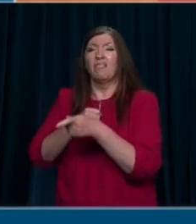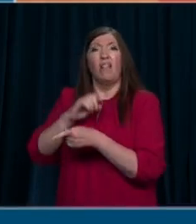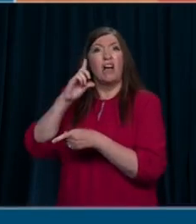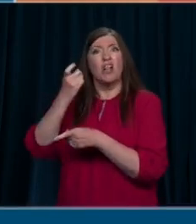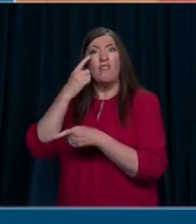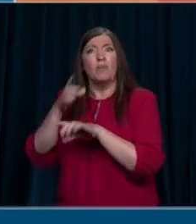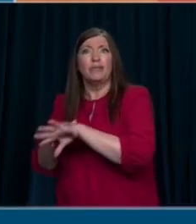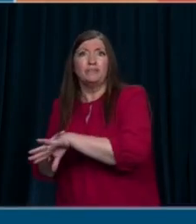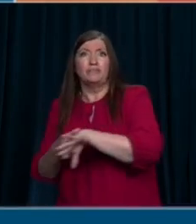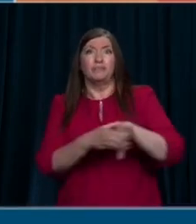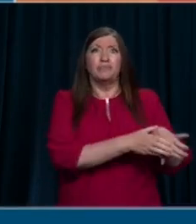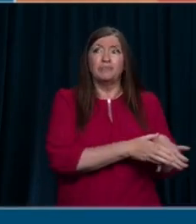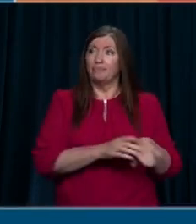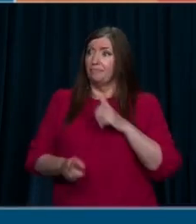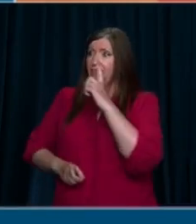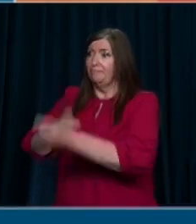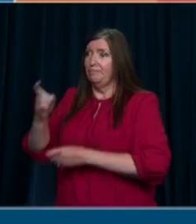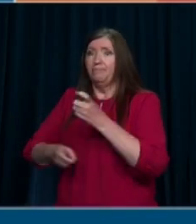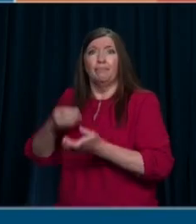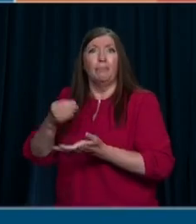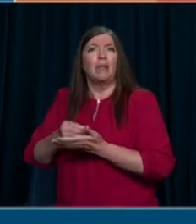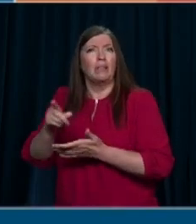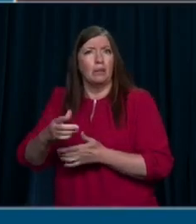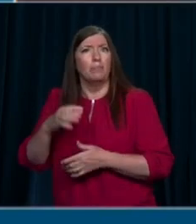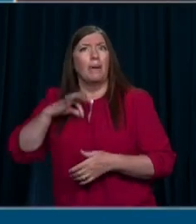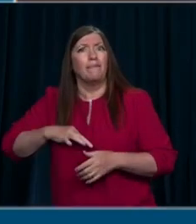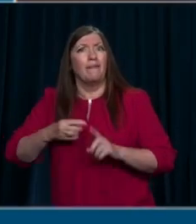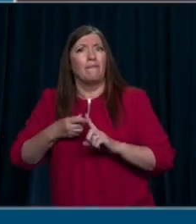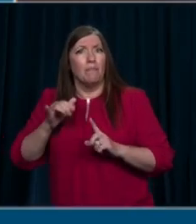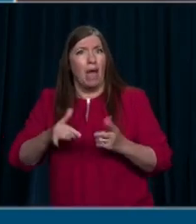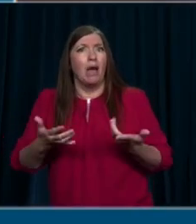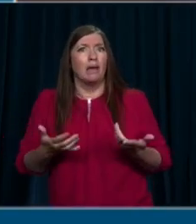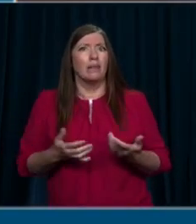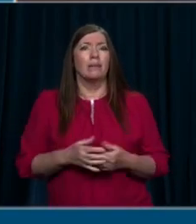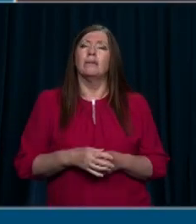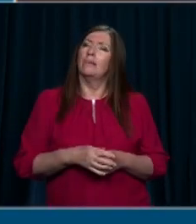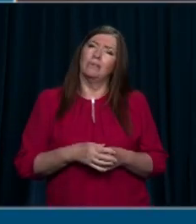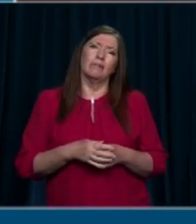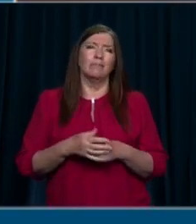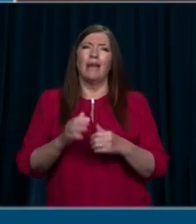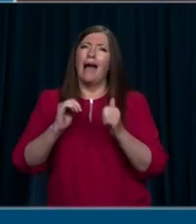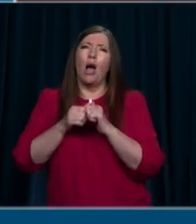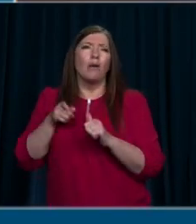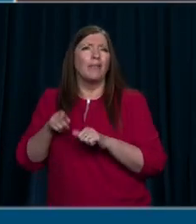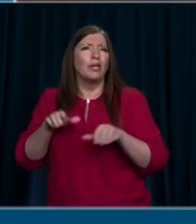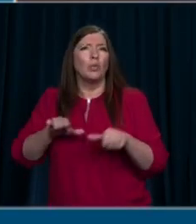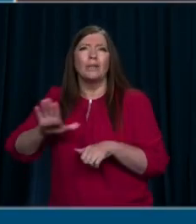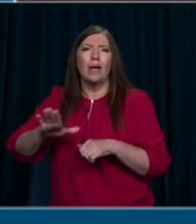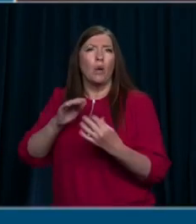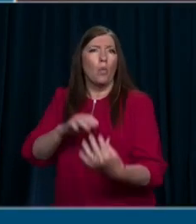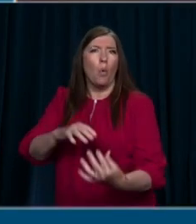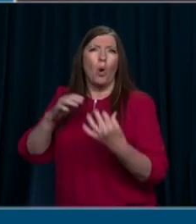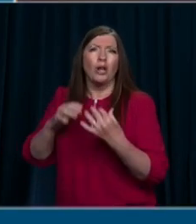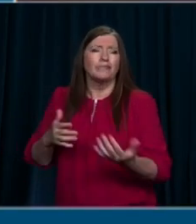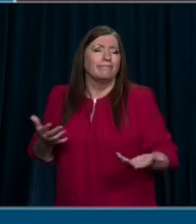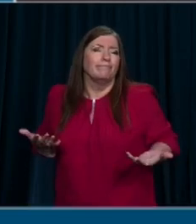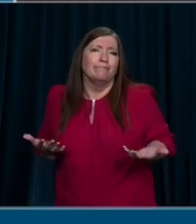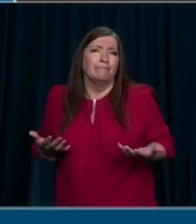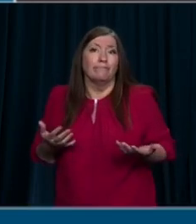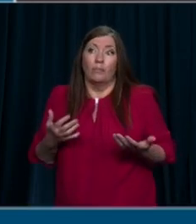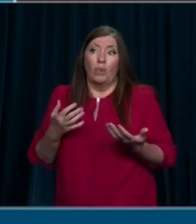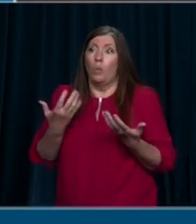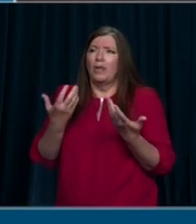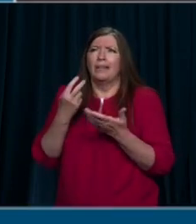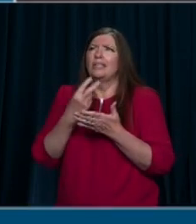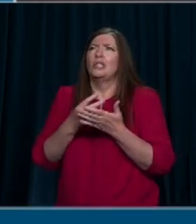way, and they'll be better off for it. So, as far as how they're conducting the war, was it a